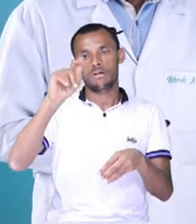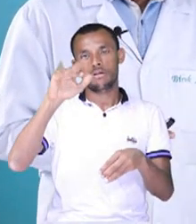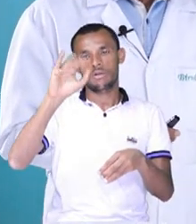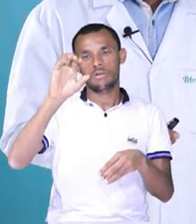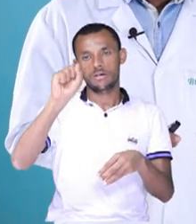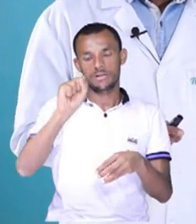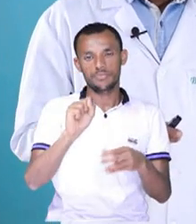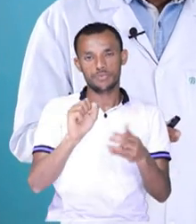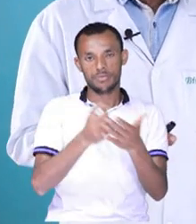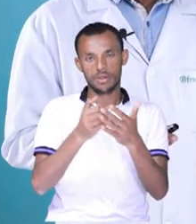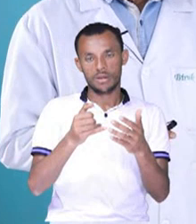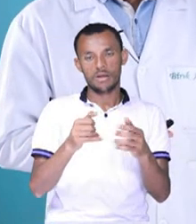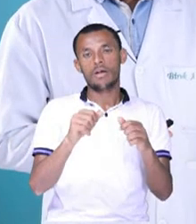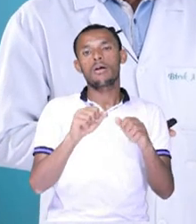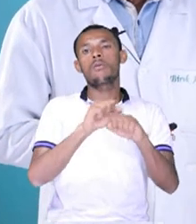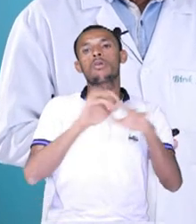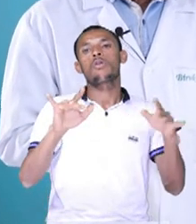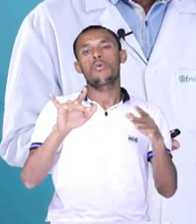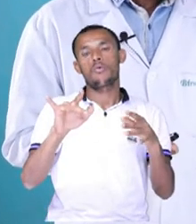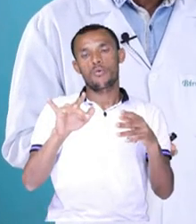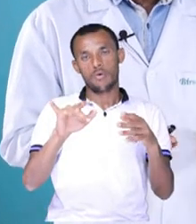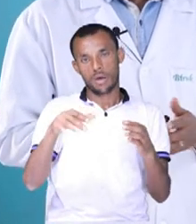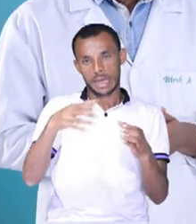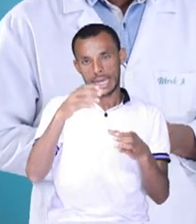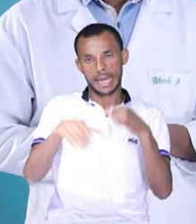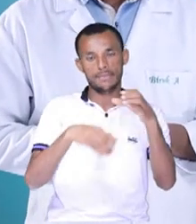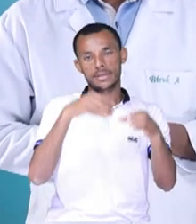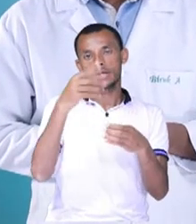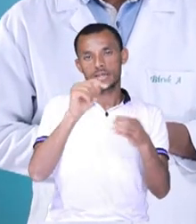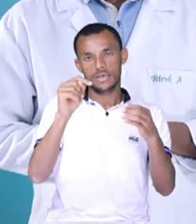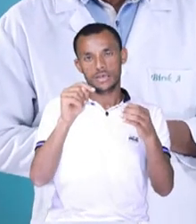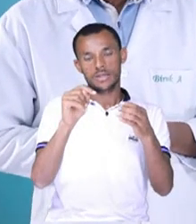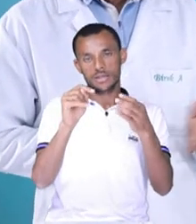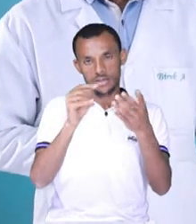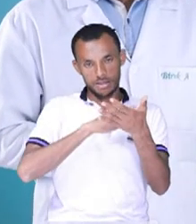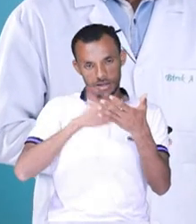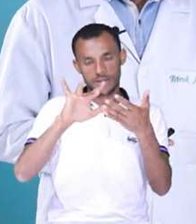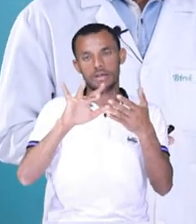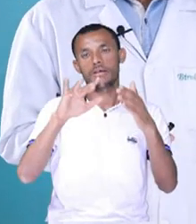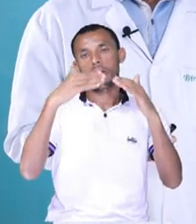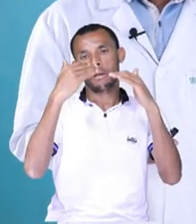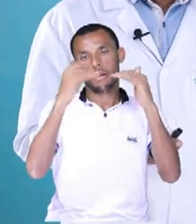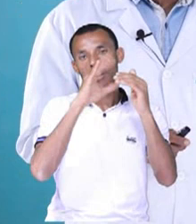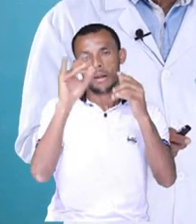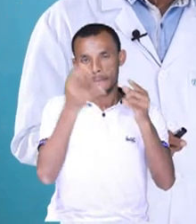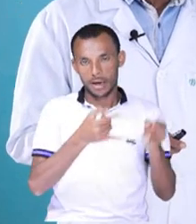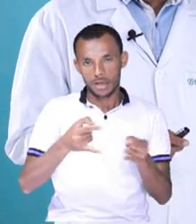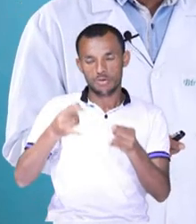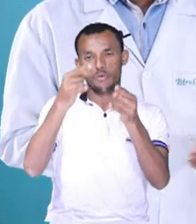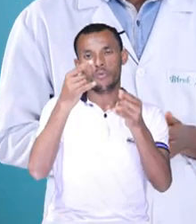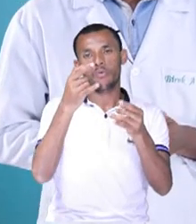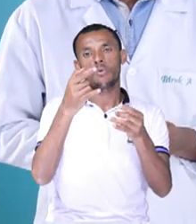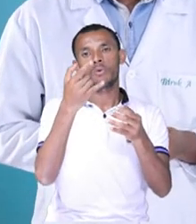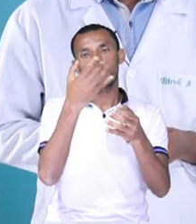The field of chemistry that is concerned with the rates and mechanisms of chemical